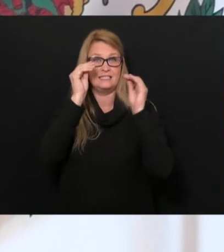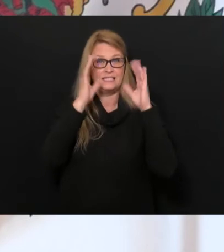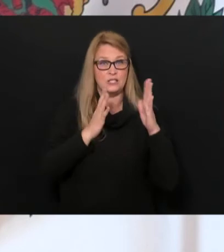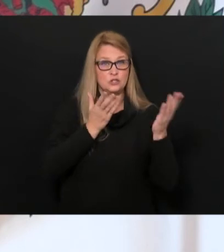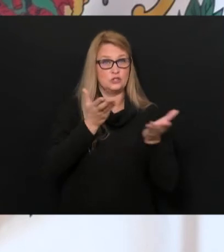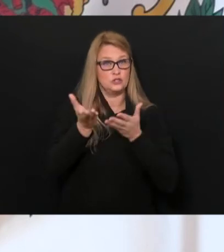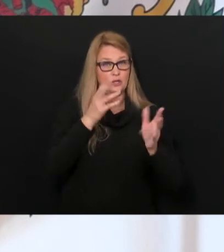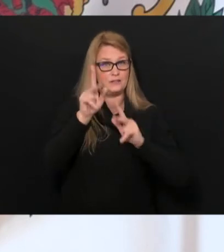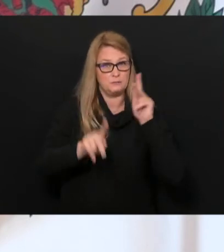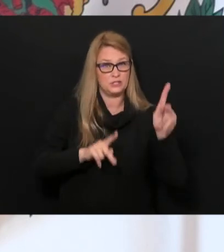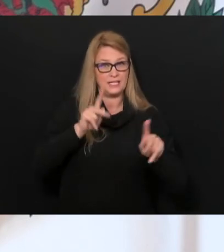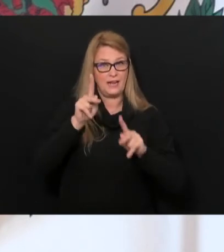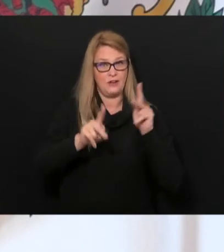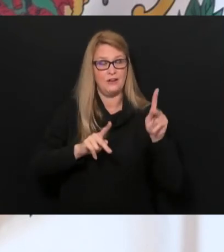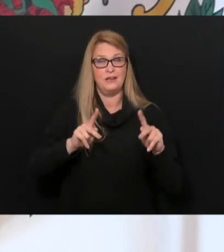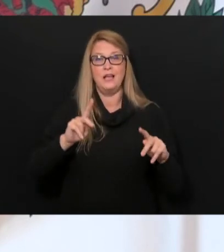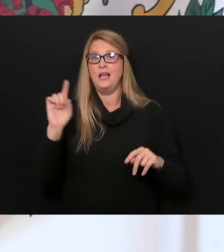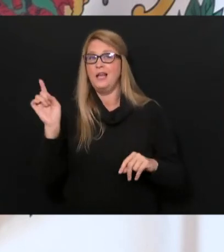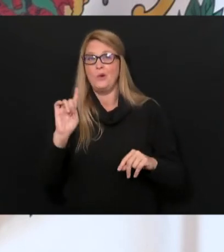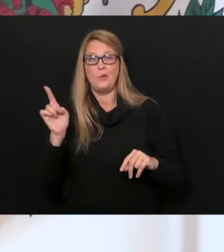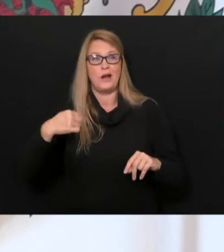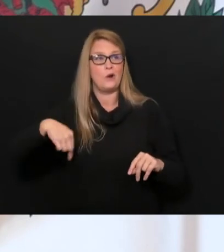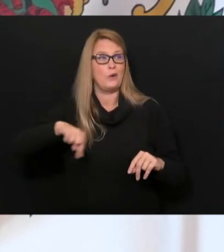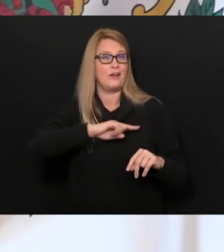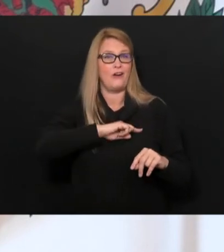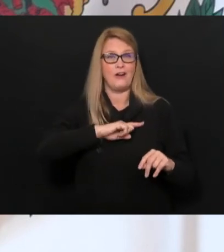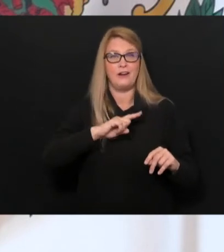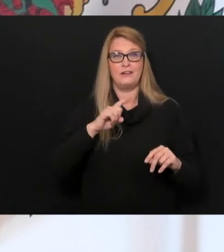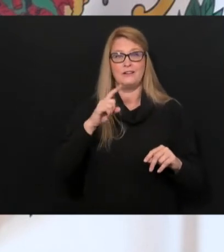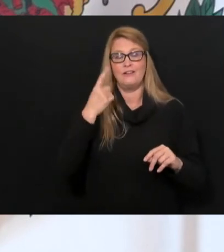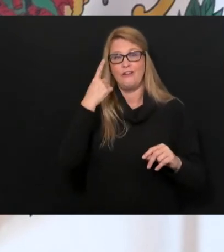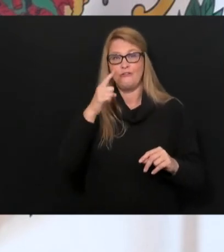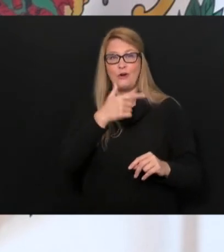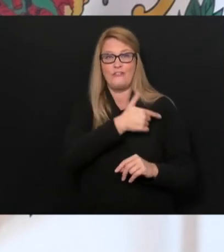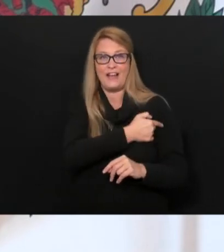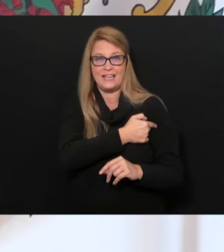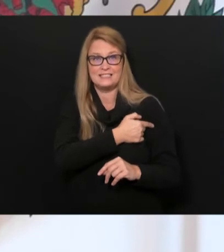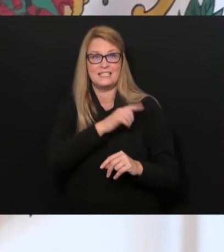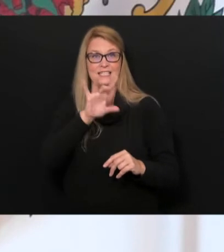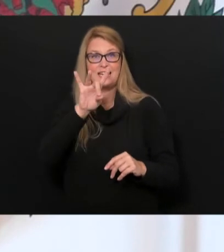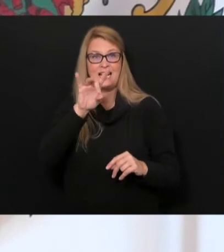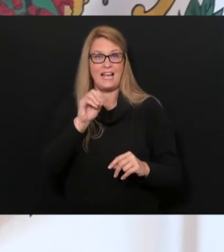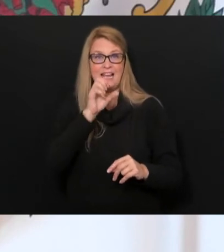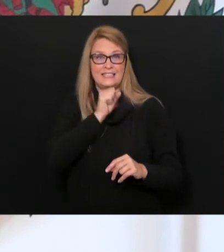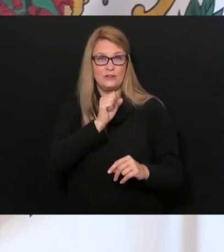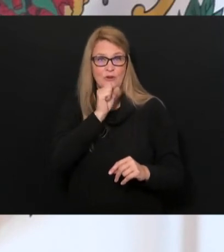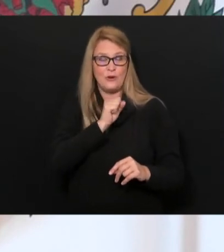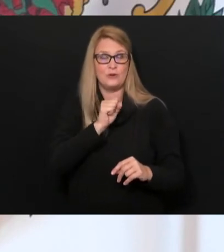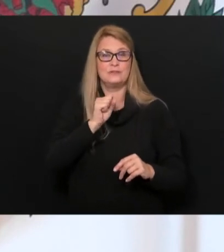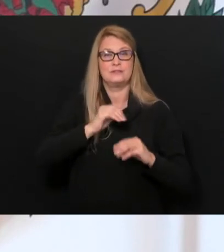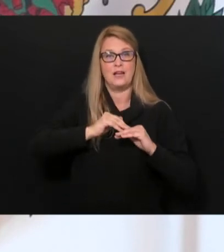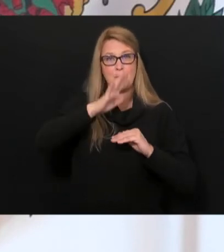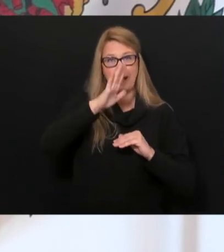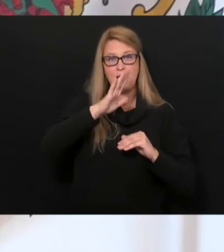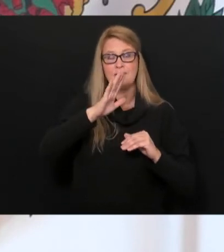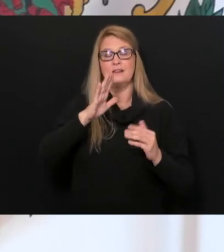service personnel, and where we're going to be in regard to vaccinating the 80-year-olds plus. And the other